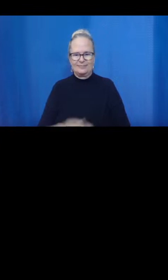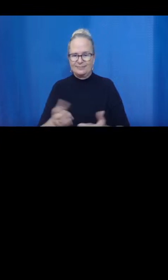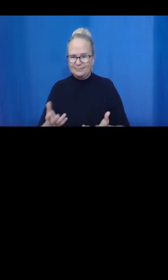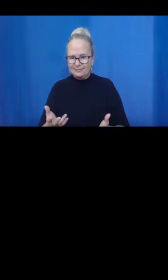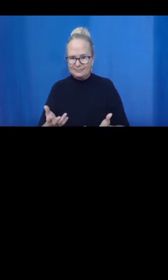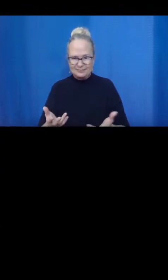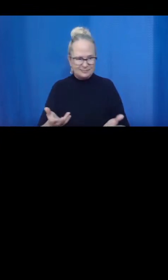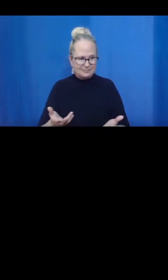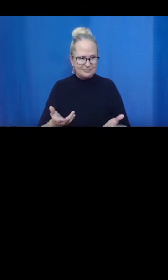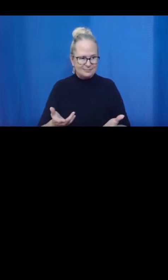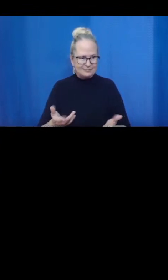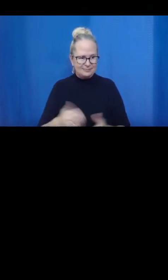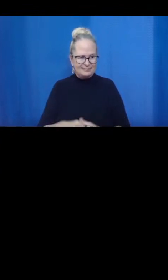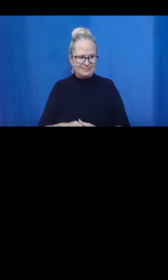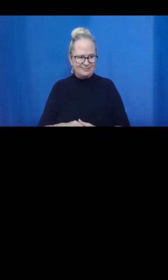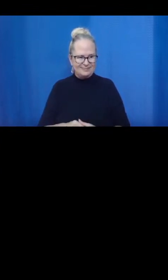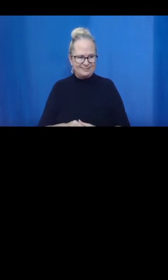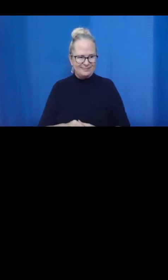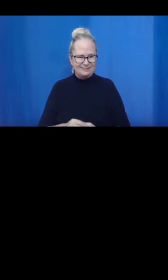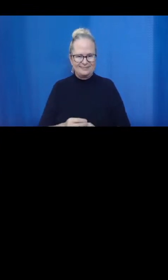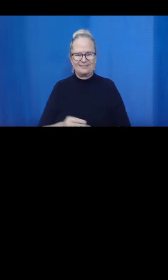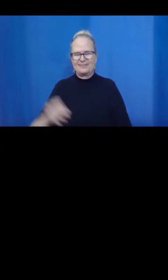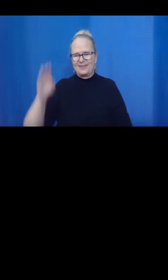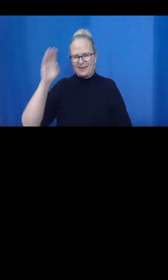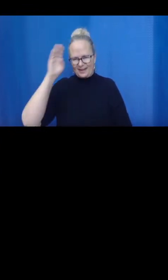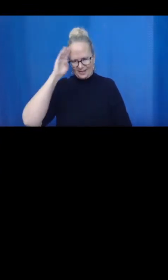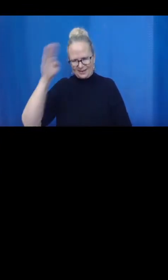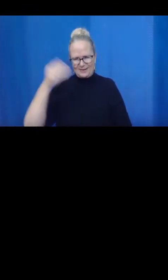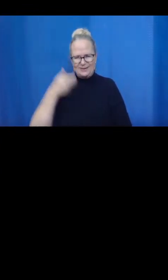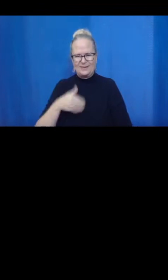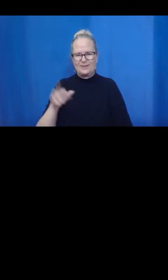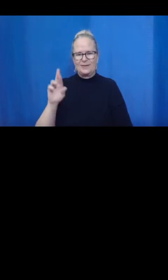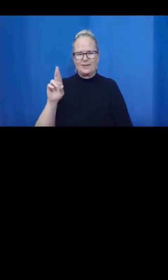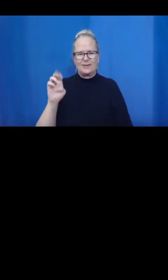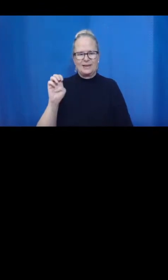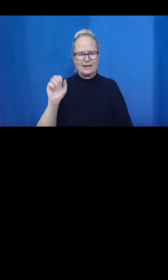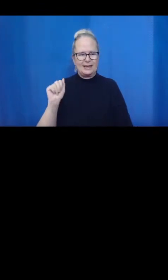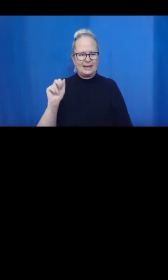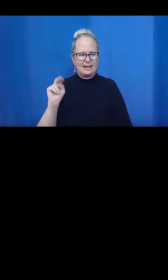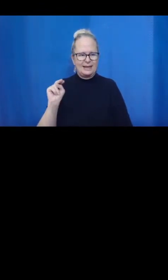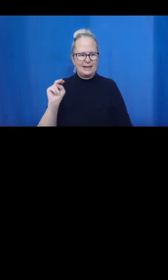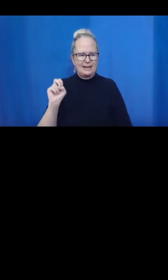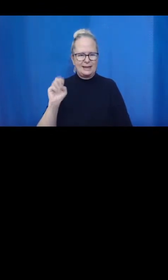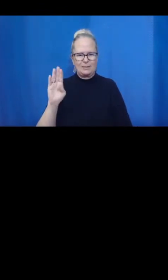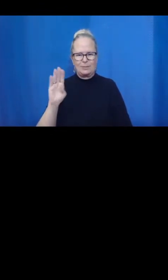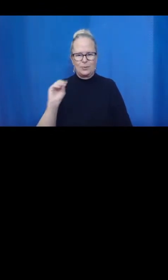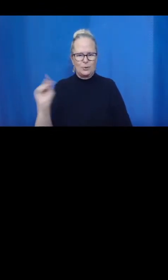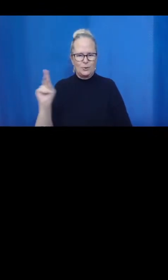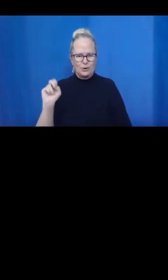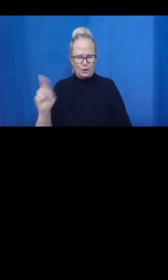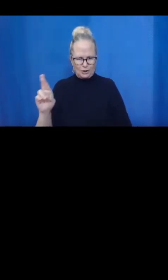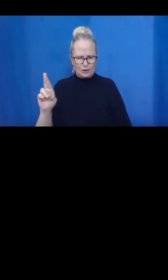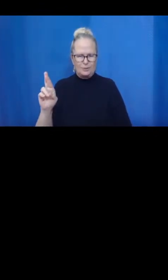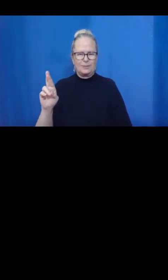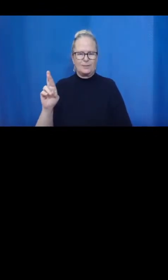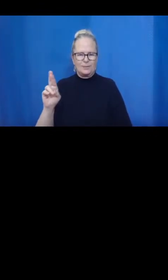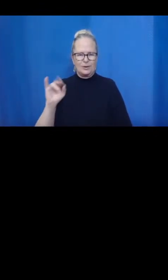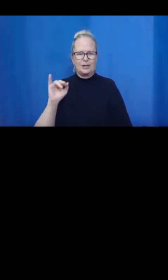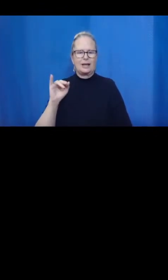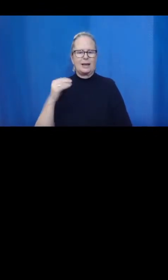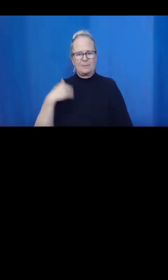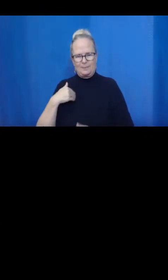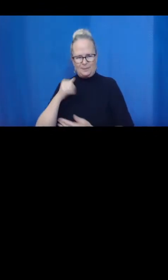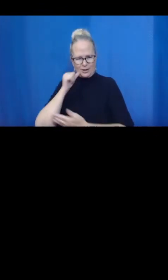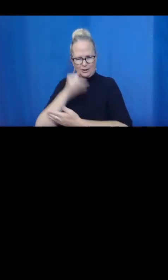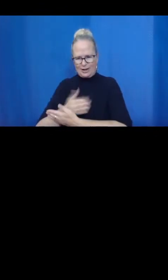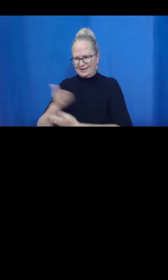and palliative care nurse practitioner. I've got more than 20 years experience in oncology. I'm the current president of the Canadian Association of Nurses in Oncology.